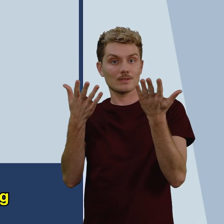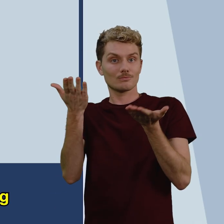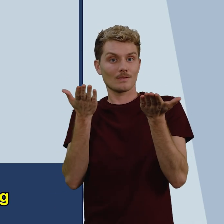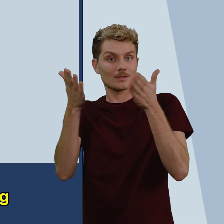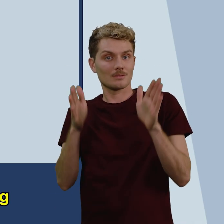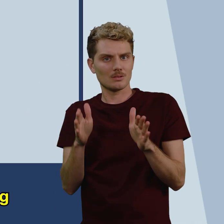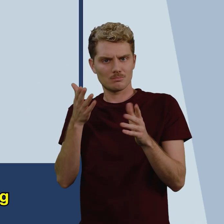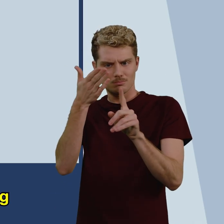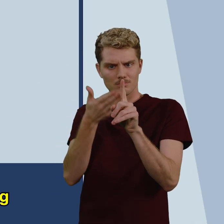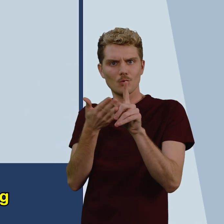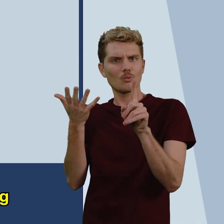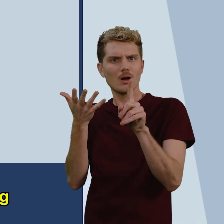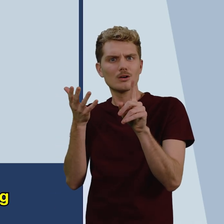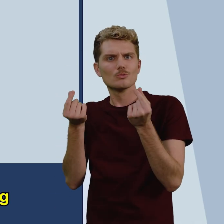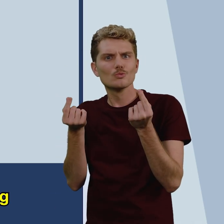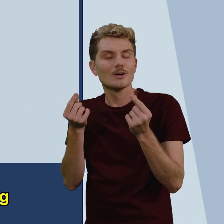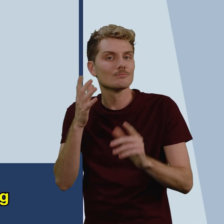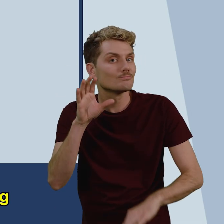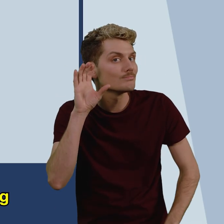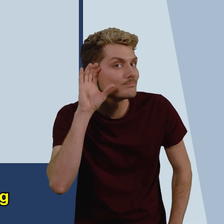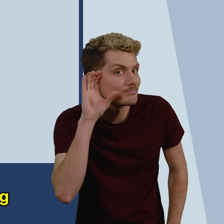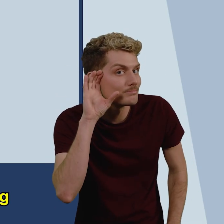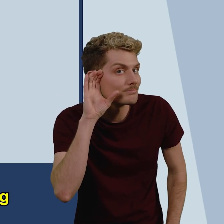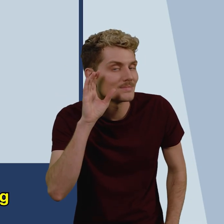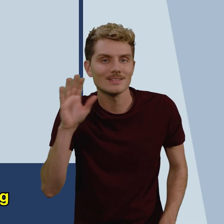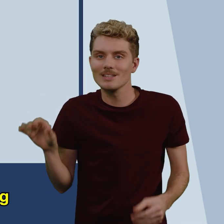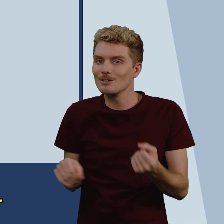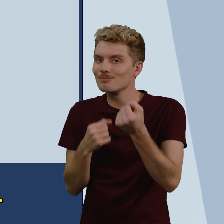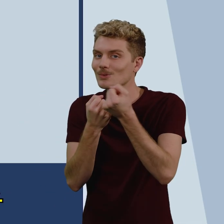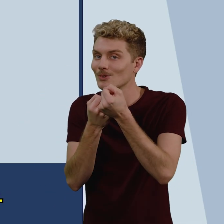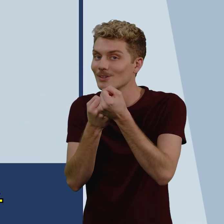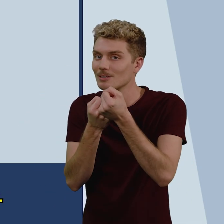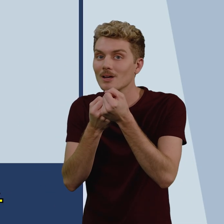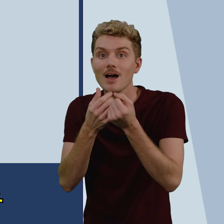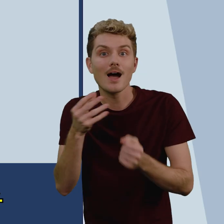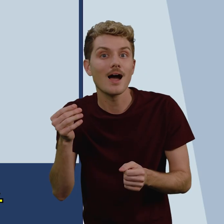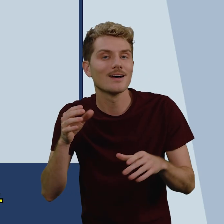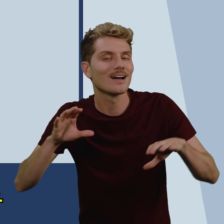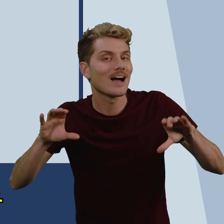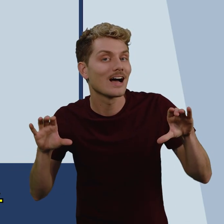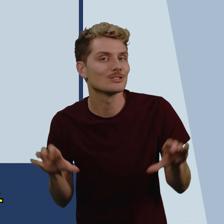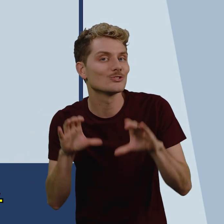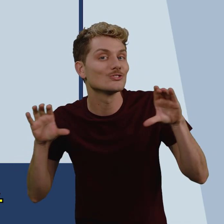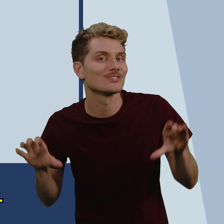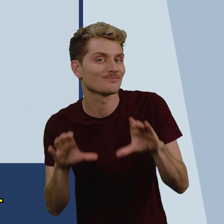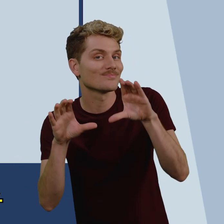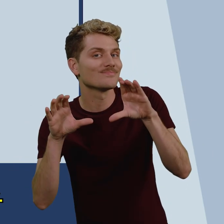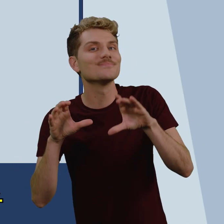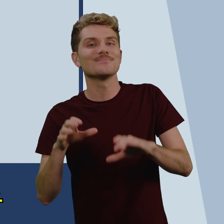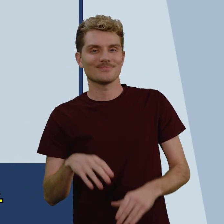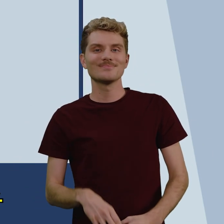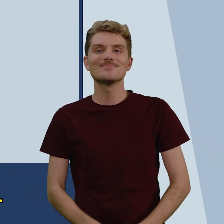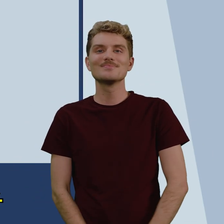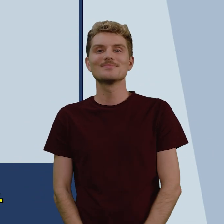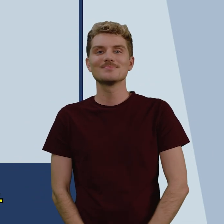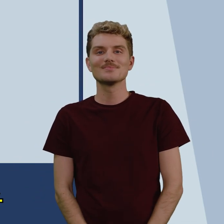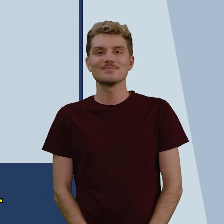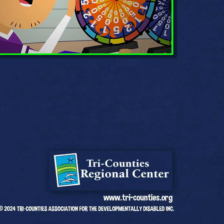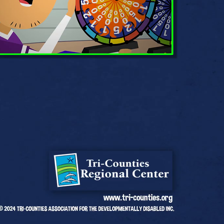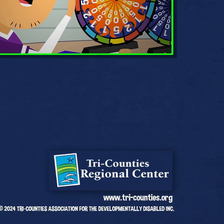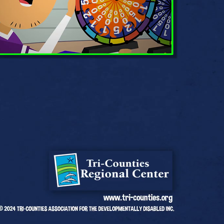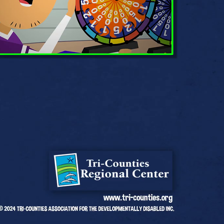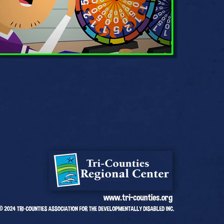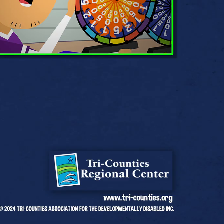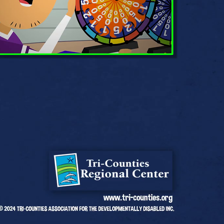As a service provider, being person-centered means listening to the people you support and acting upon what you hear.